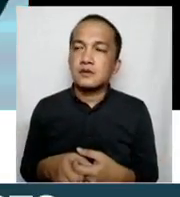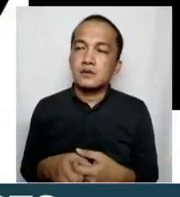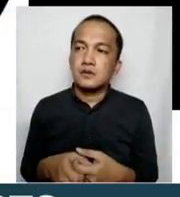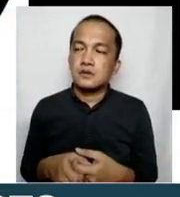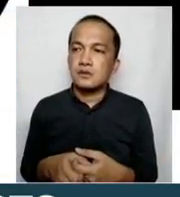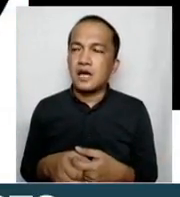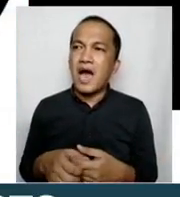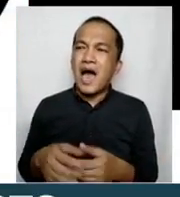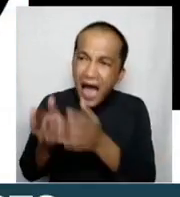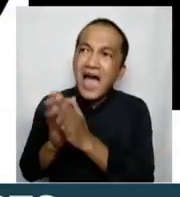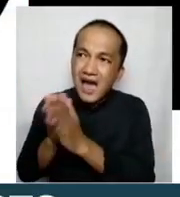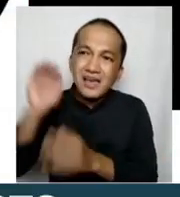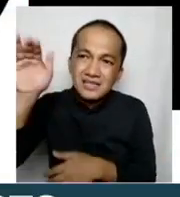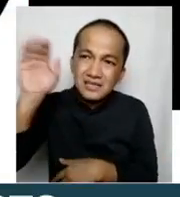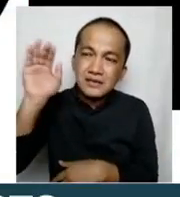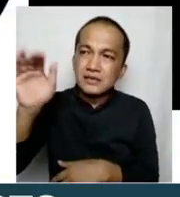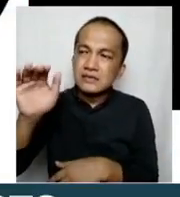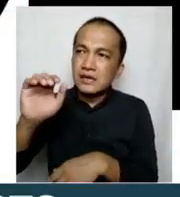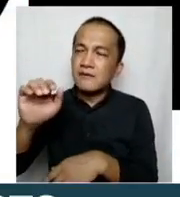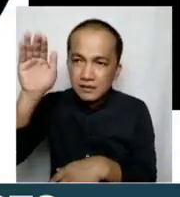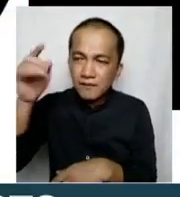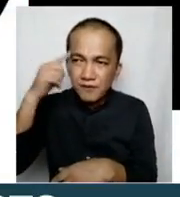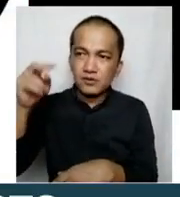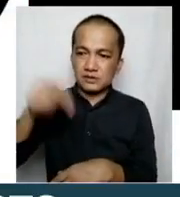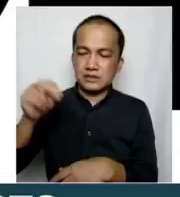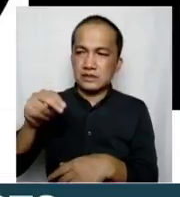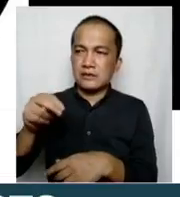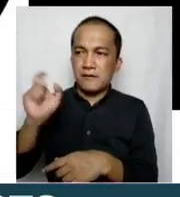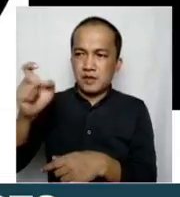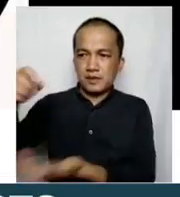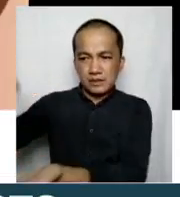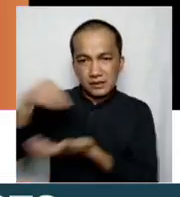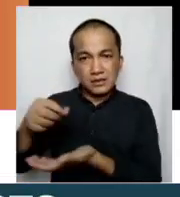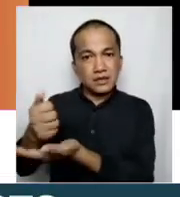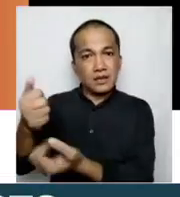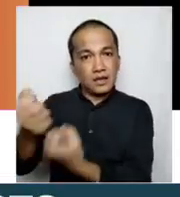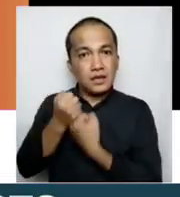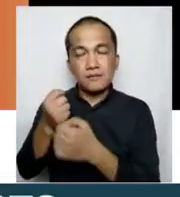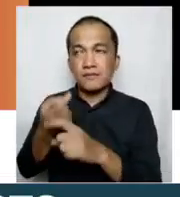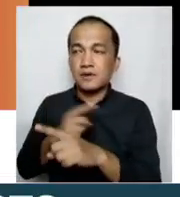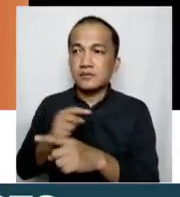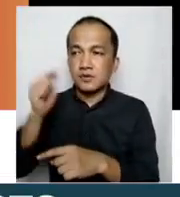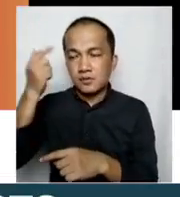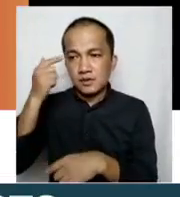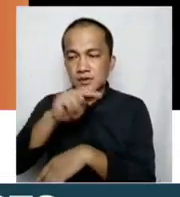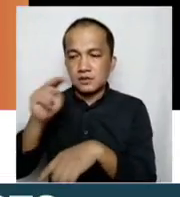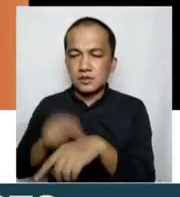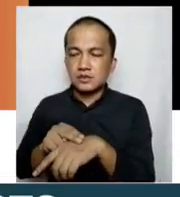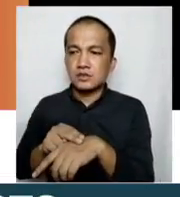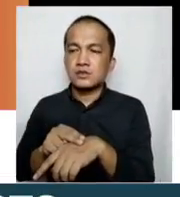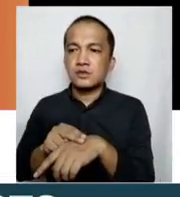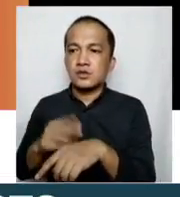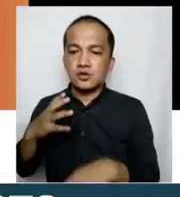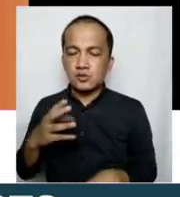clamoring mm-hmm. and asserting the need for urgent relief from government agencies such as the National Commission for Culture